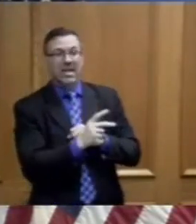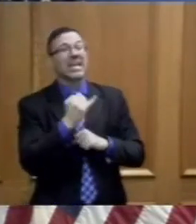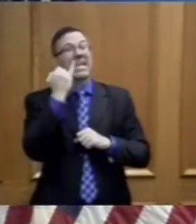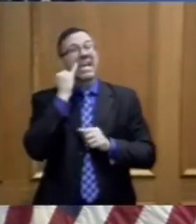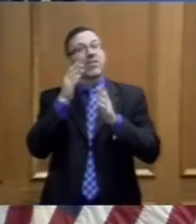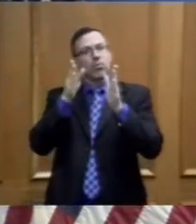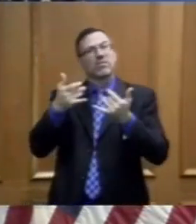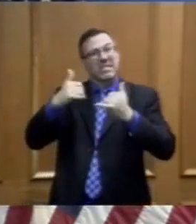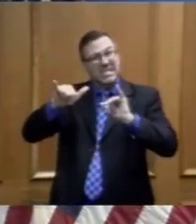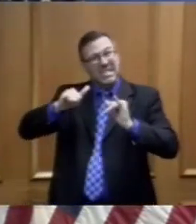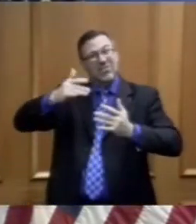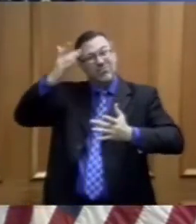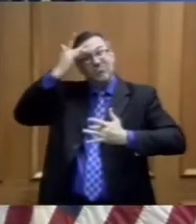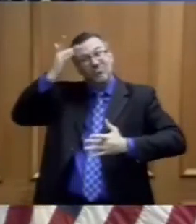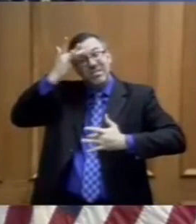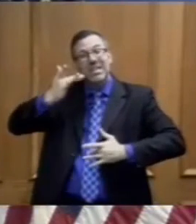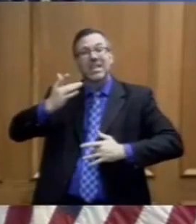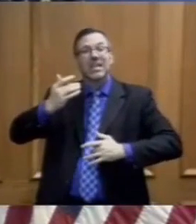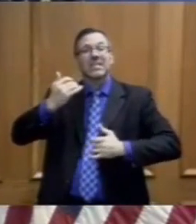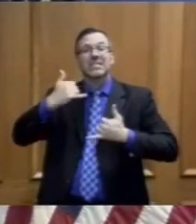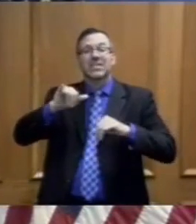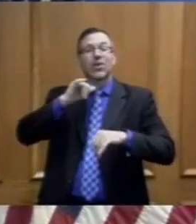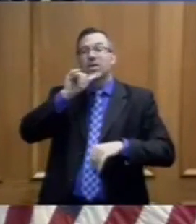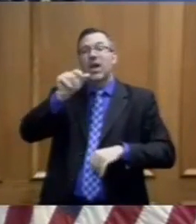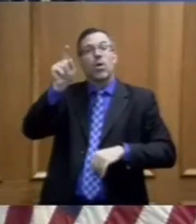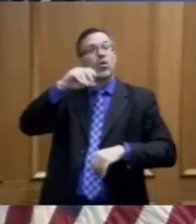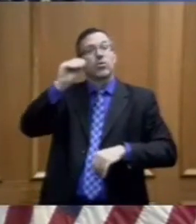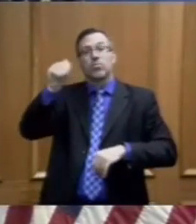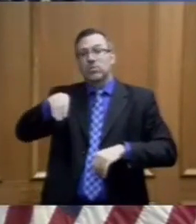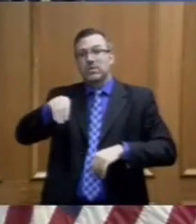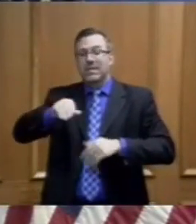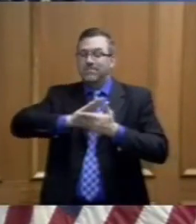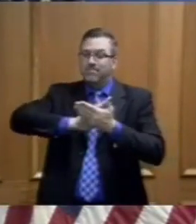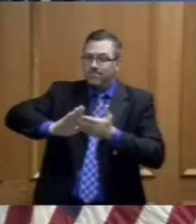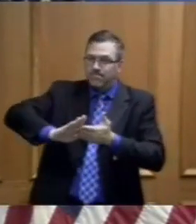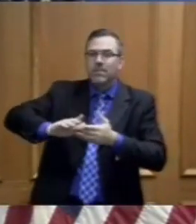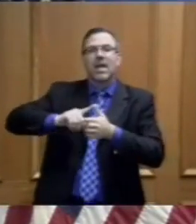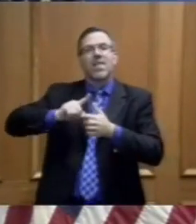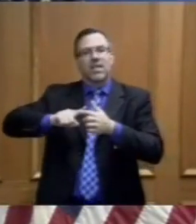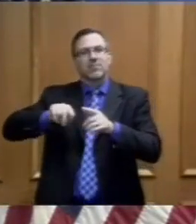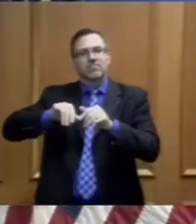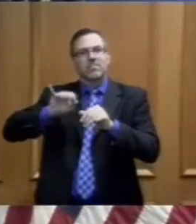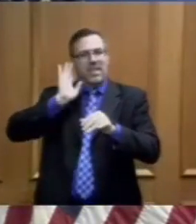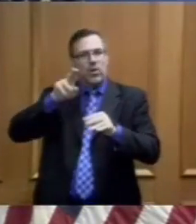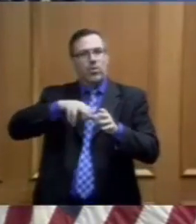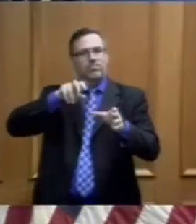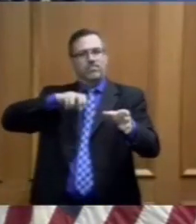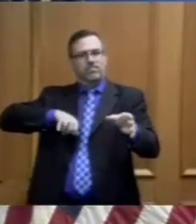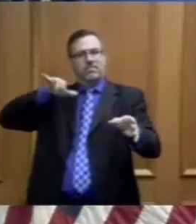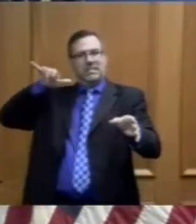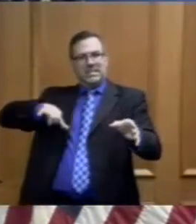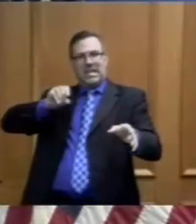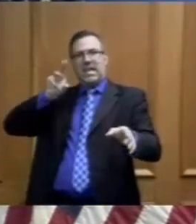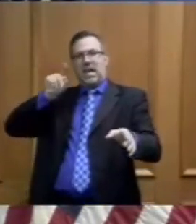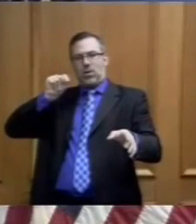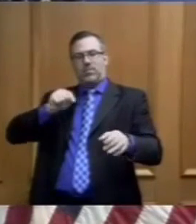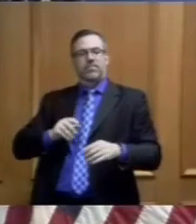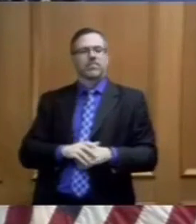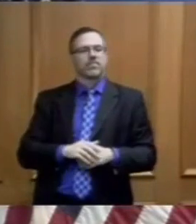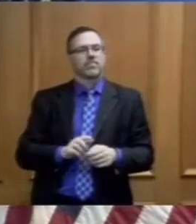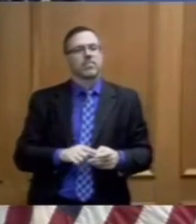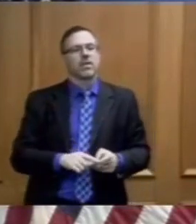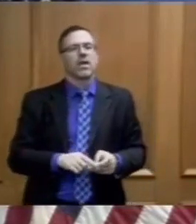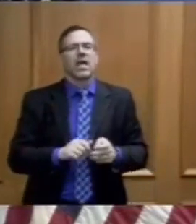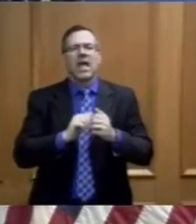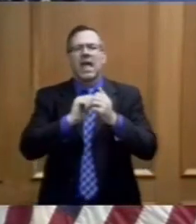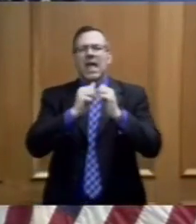into the facility until they are completely clear of their infection. Related to contact tracing and how this